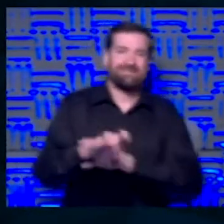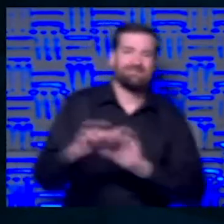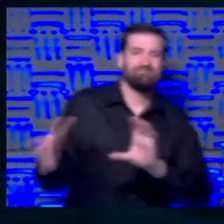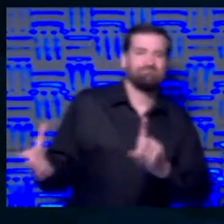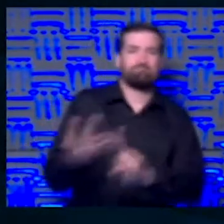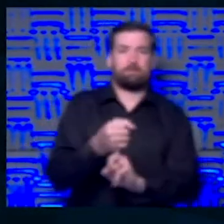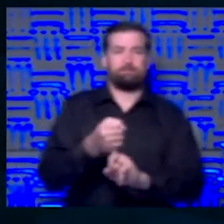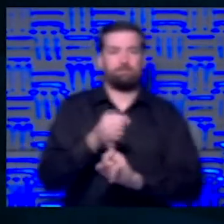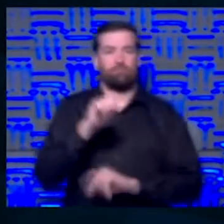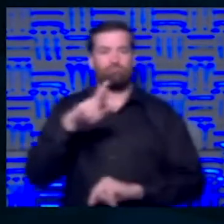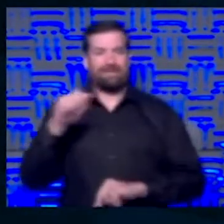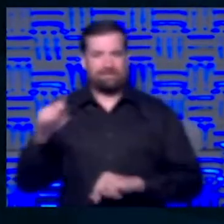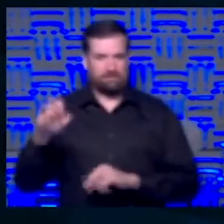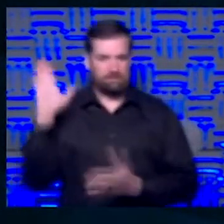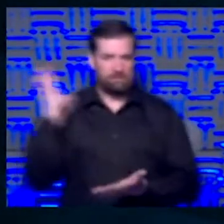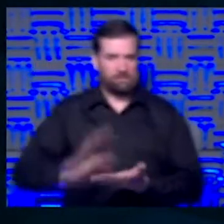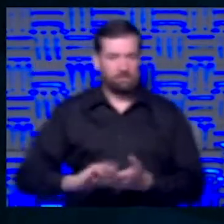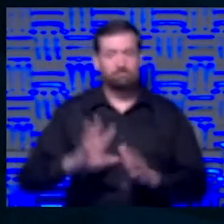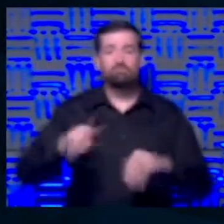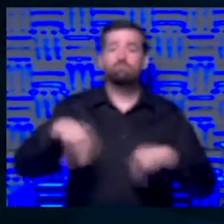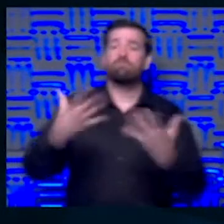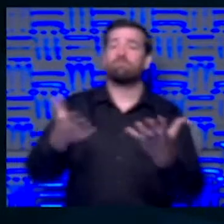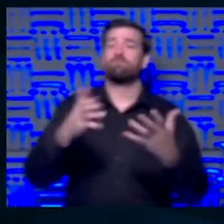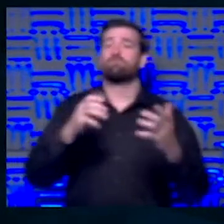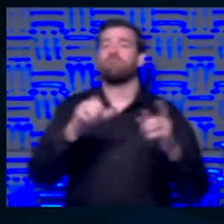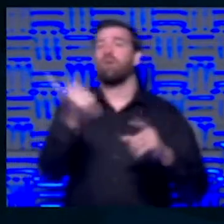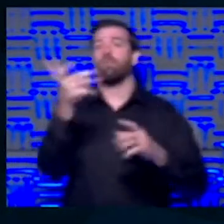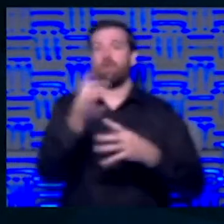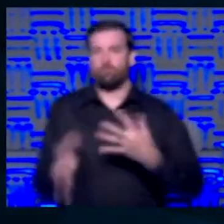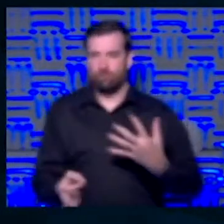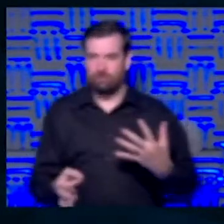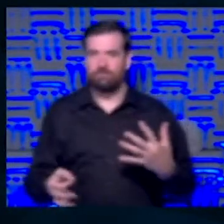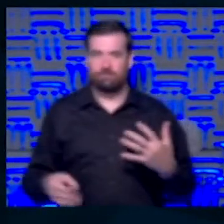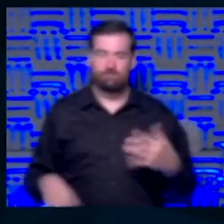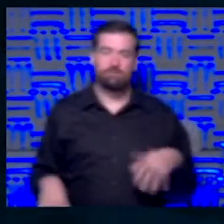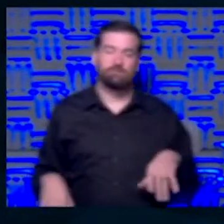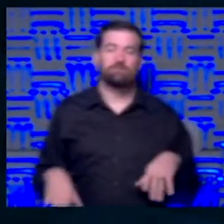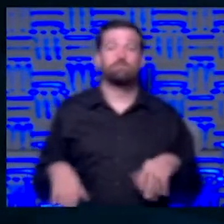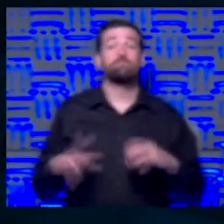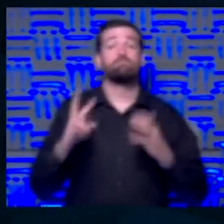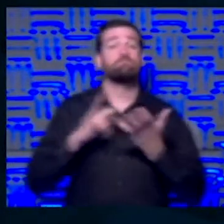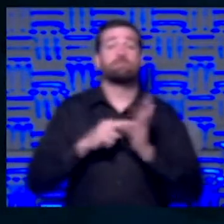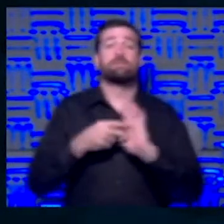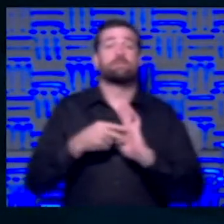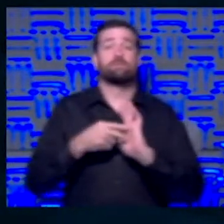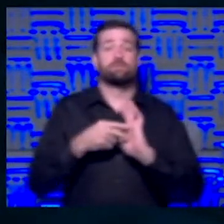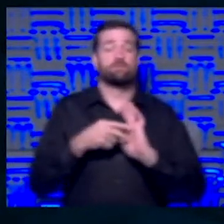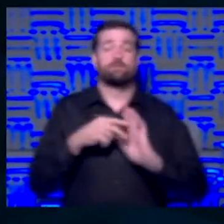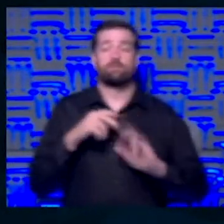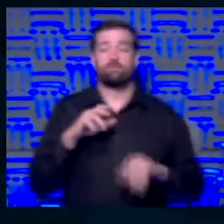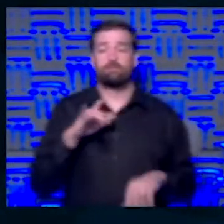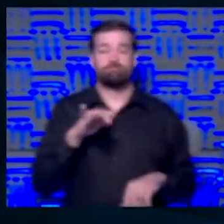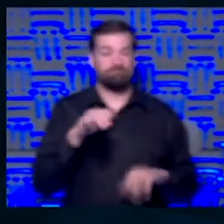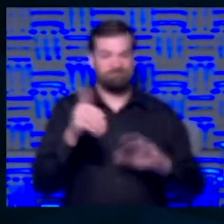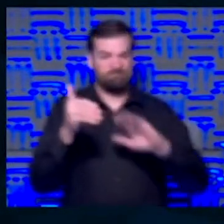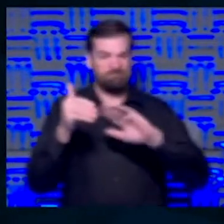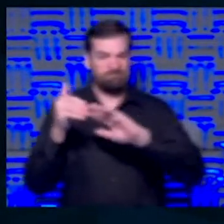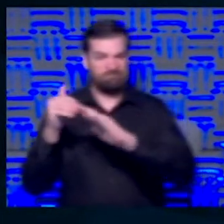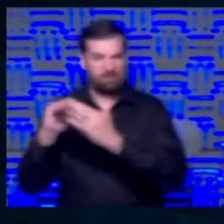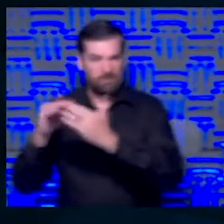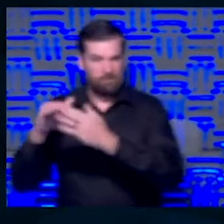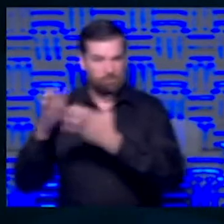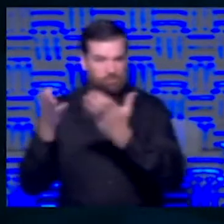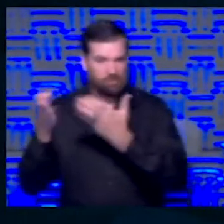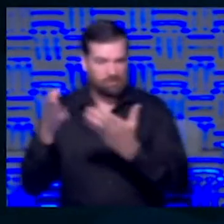promoting alternatives to violence as well. And so part of that means we're connecting people to local community